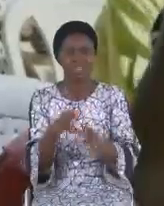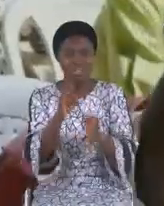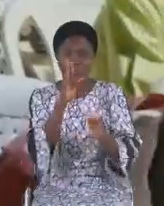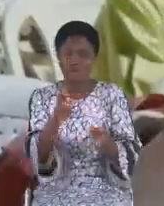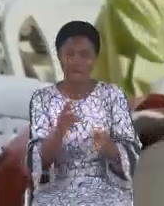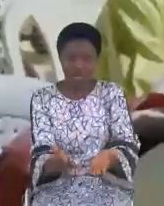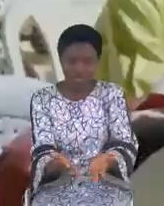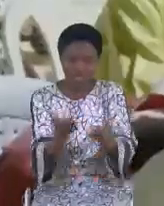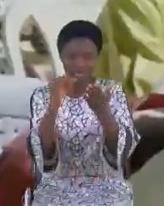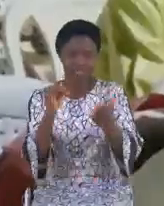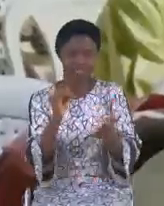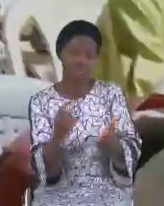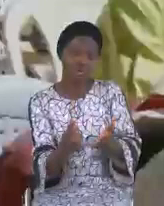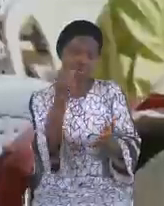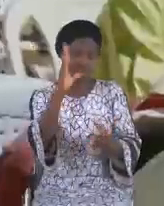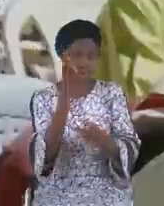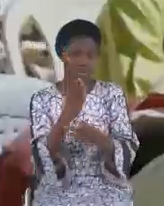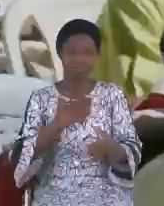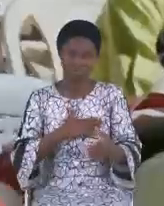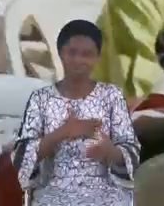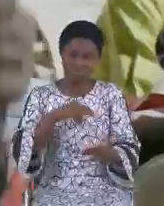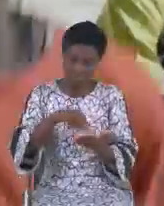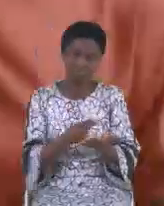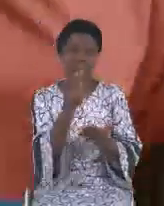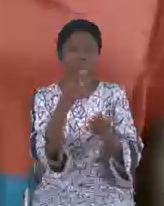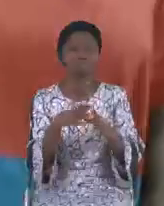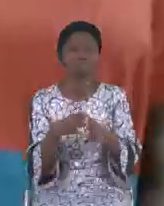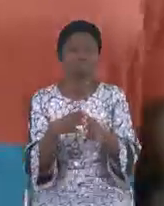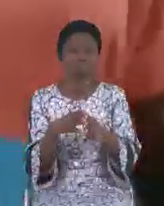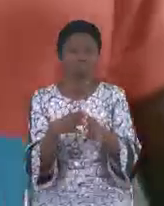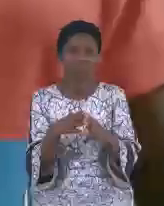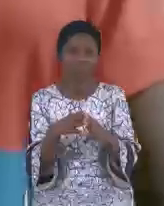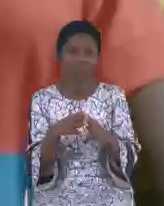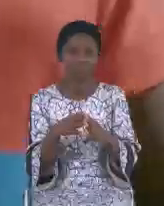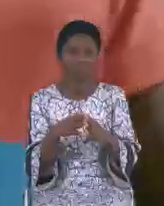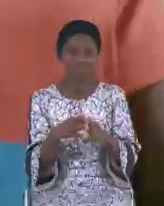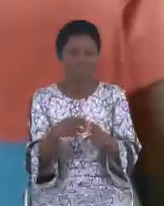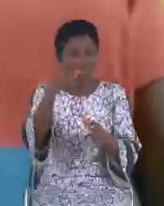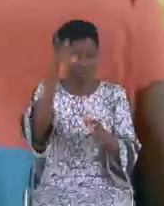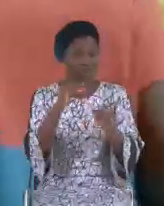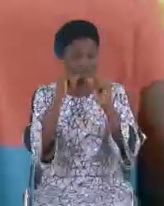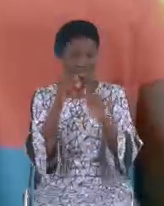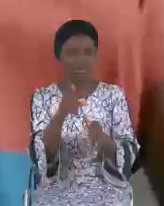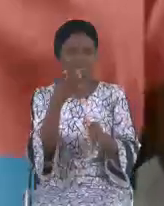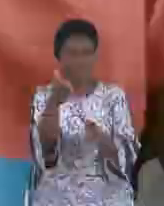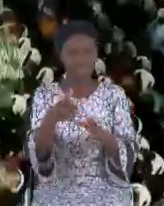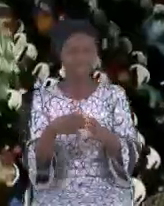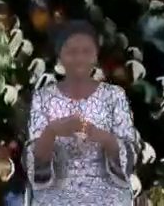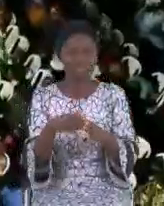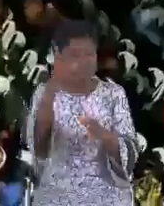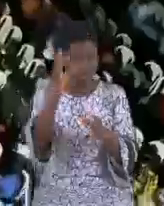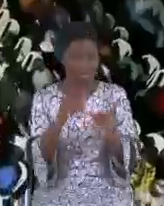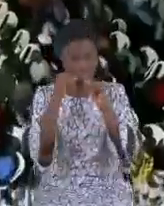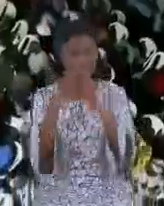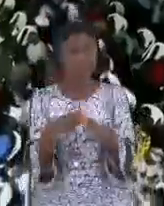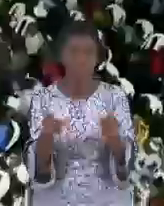please stand up. Wherever you are, you're raising up your hand. God bless you. God bless you. God bless you. Just stand